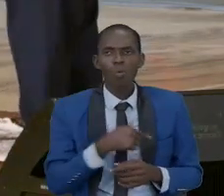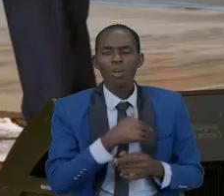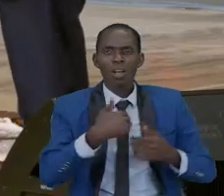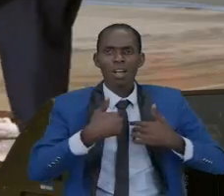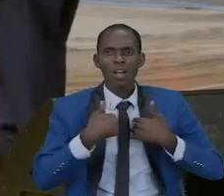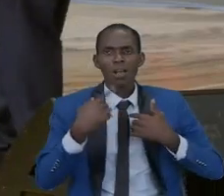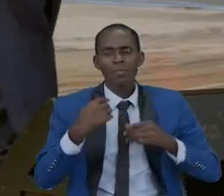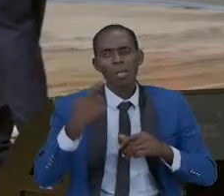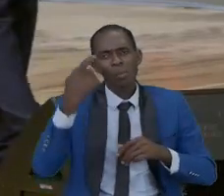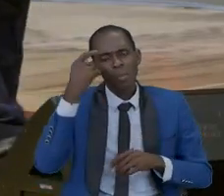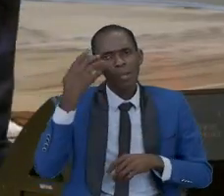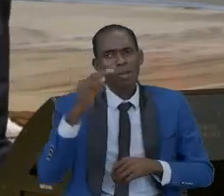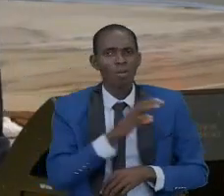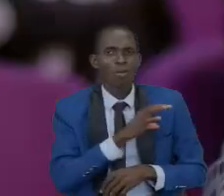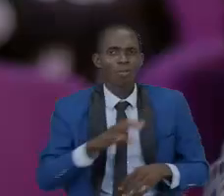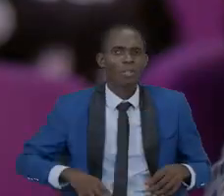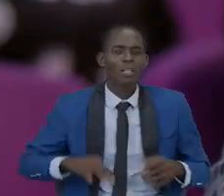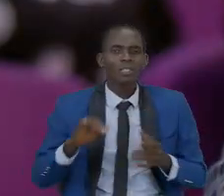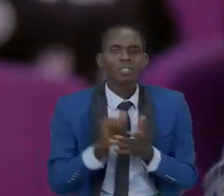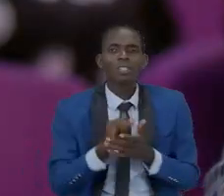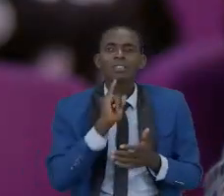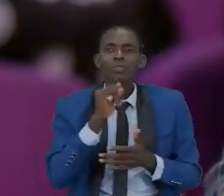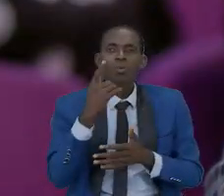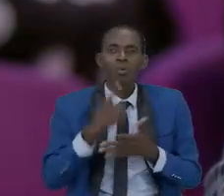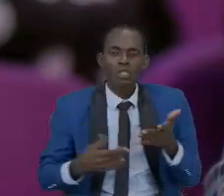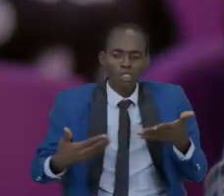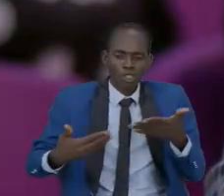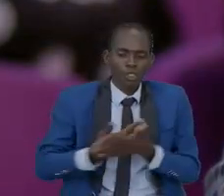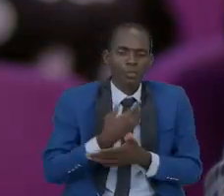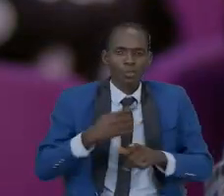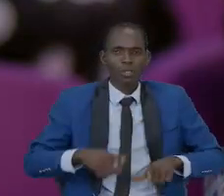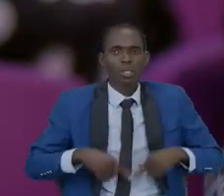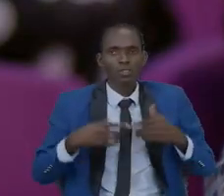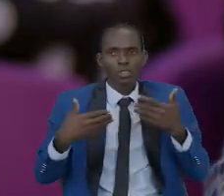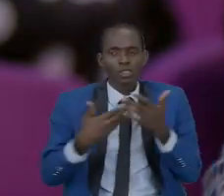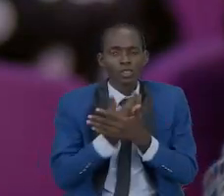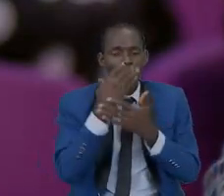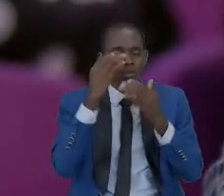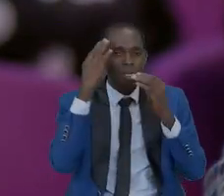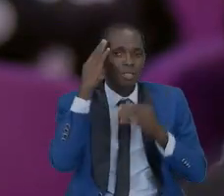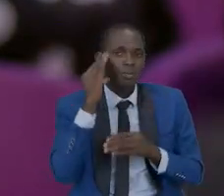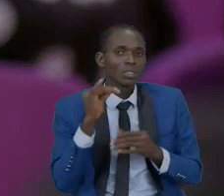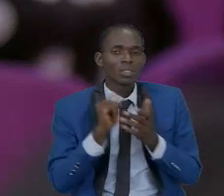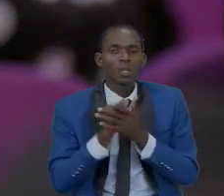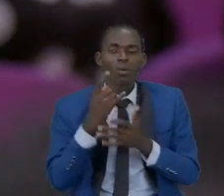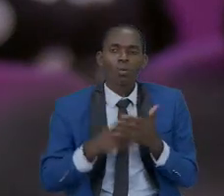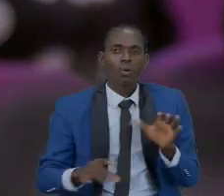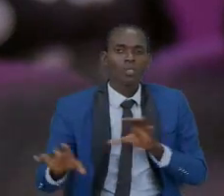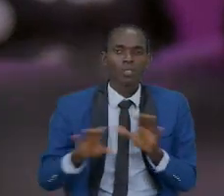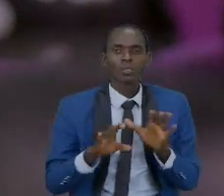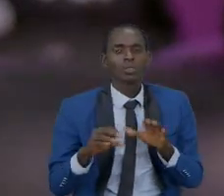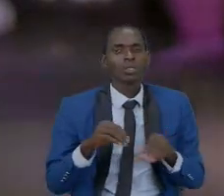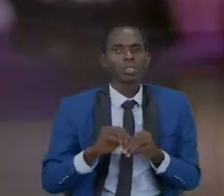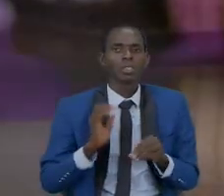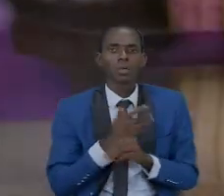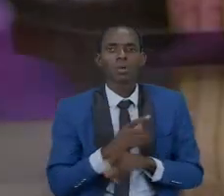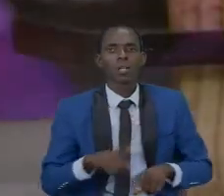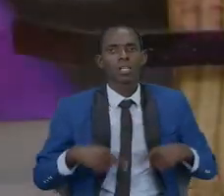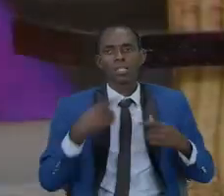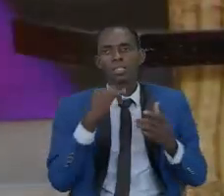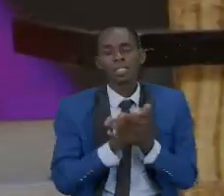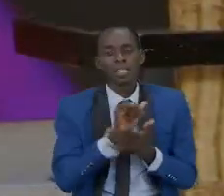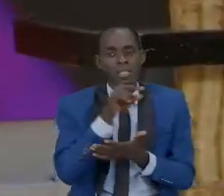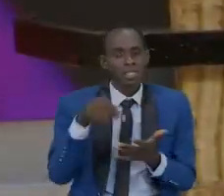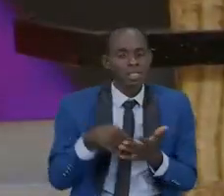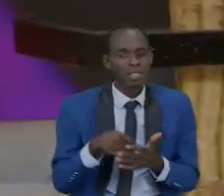of Christ and that is what the new life and the new experience experience that is what it does in our lives it says let